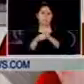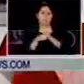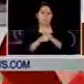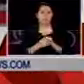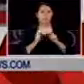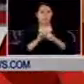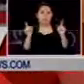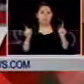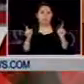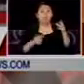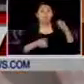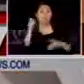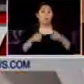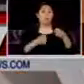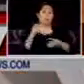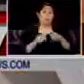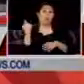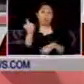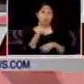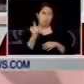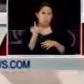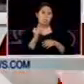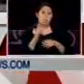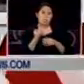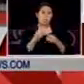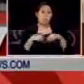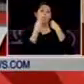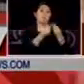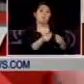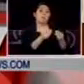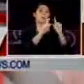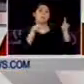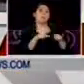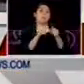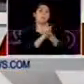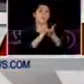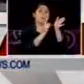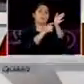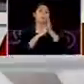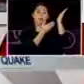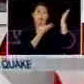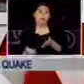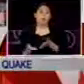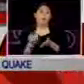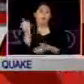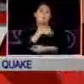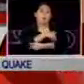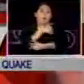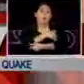However, the court is only issuing the subpoena relating to the bank accounts of Chief Justice